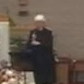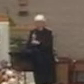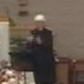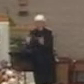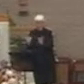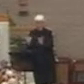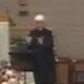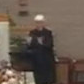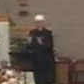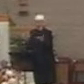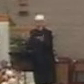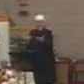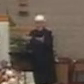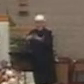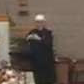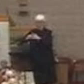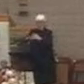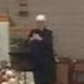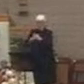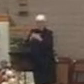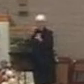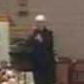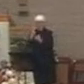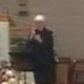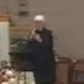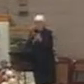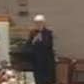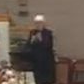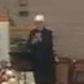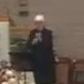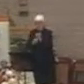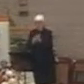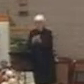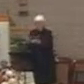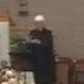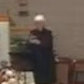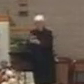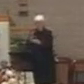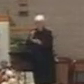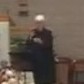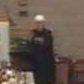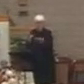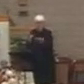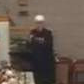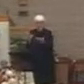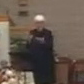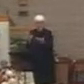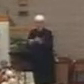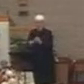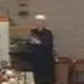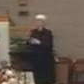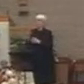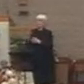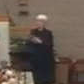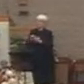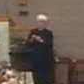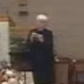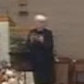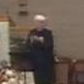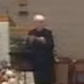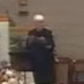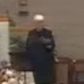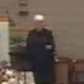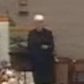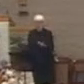for. I want to start retreat programs for college students. I want to have a festival of faith where we bring in contemporary